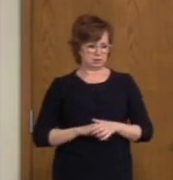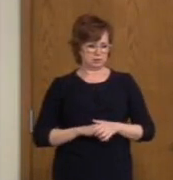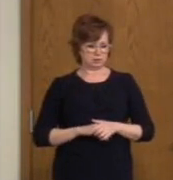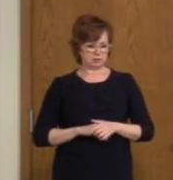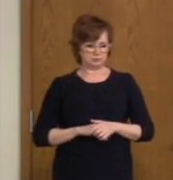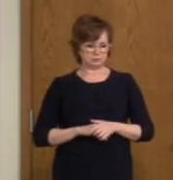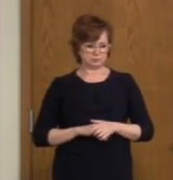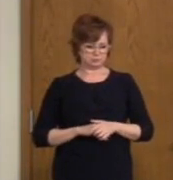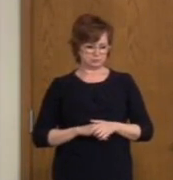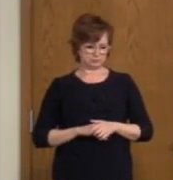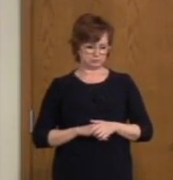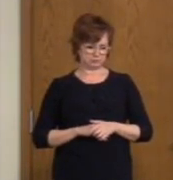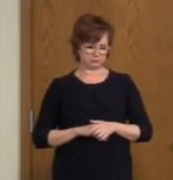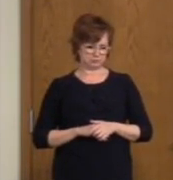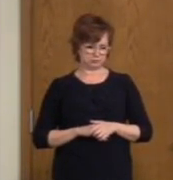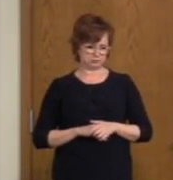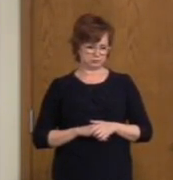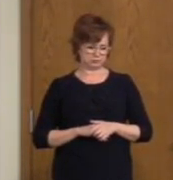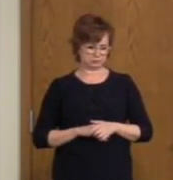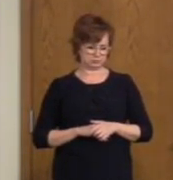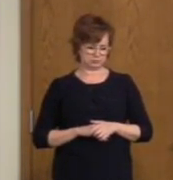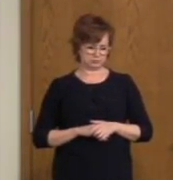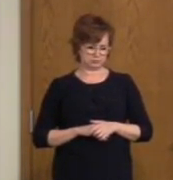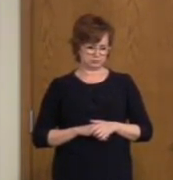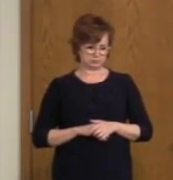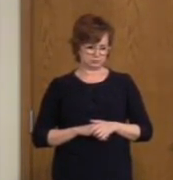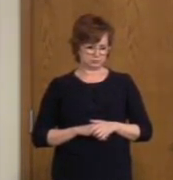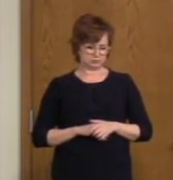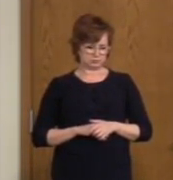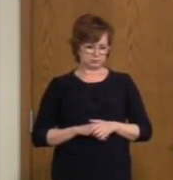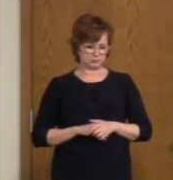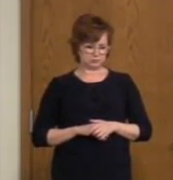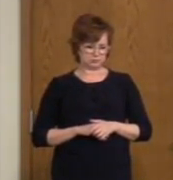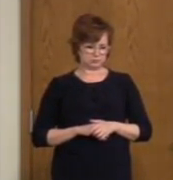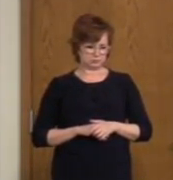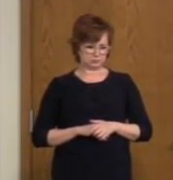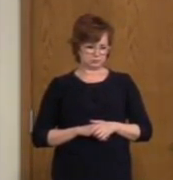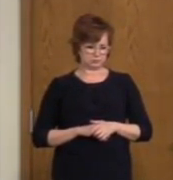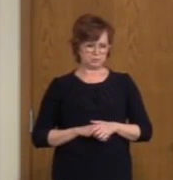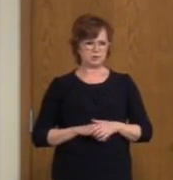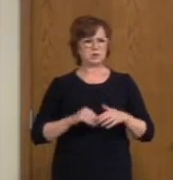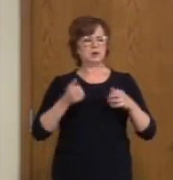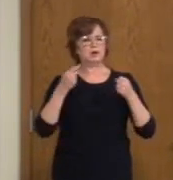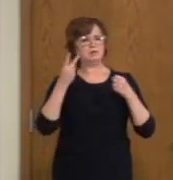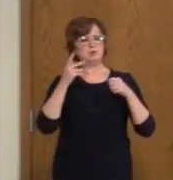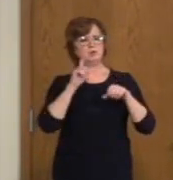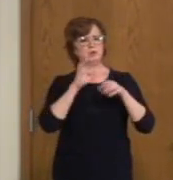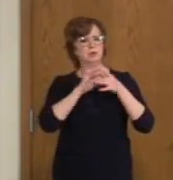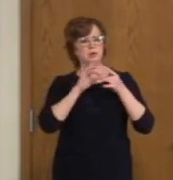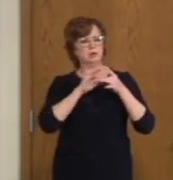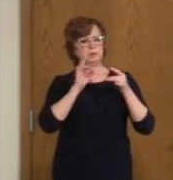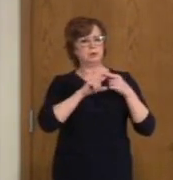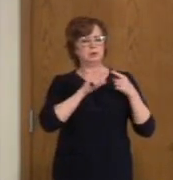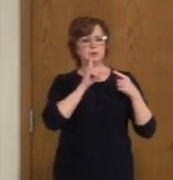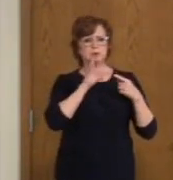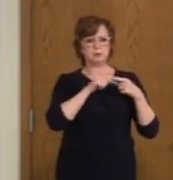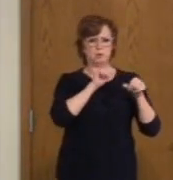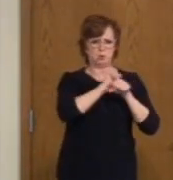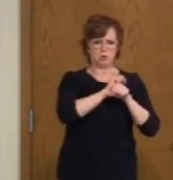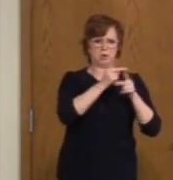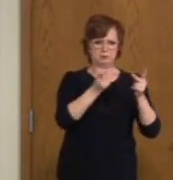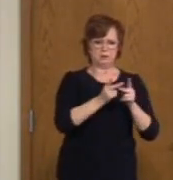So you mentioned that it was it was oftentimes due to workplace outbreaks and with the B117